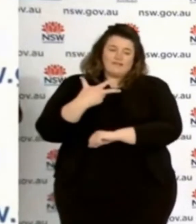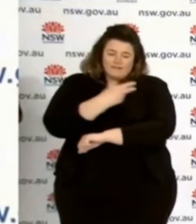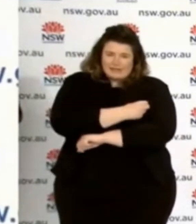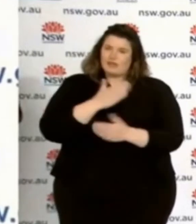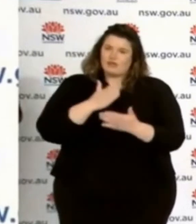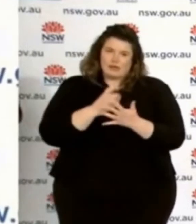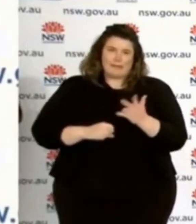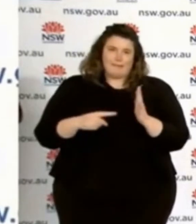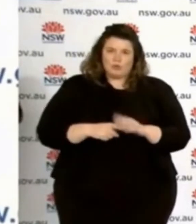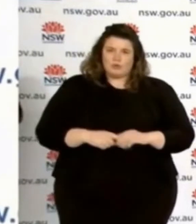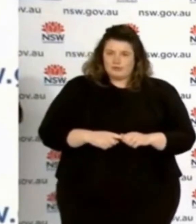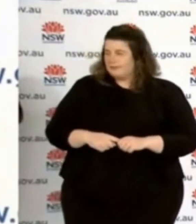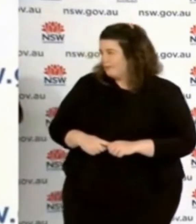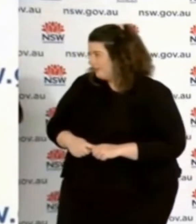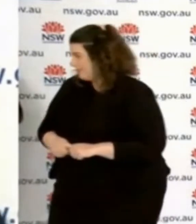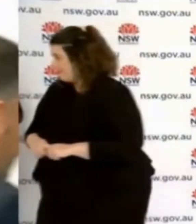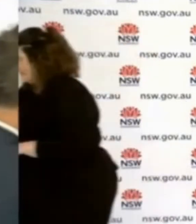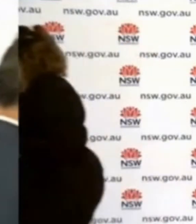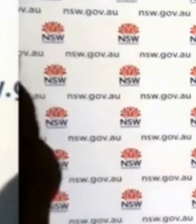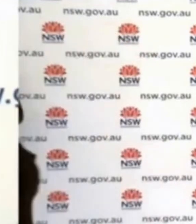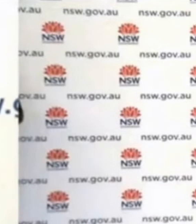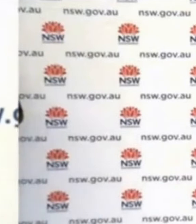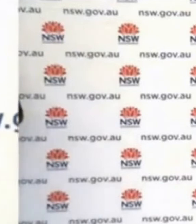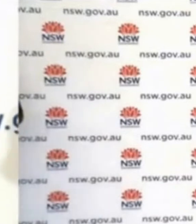vaccination is our passport.